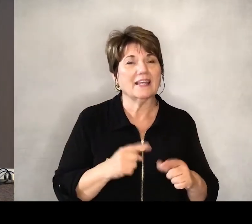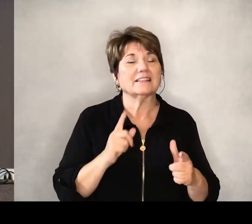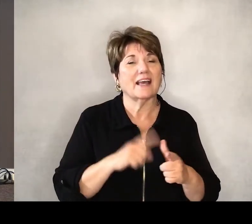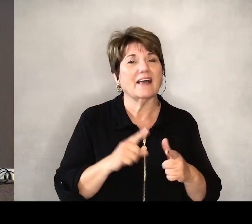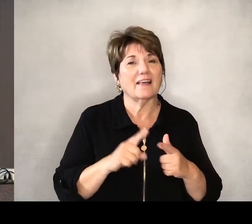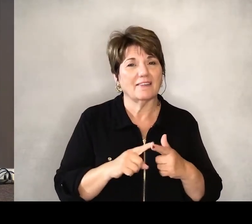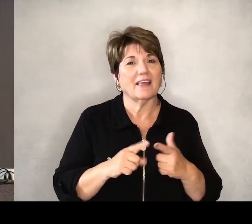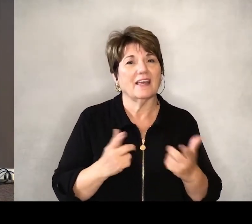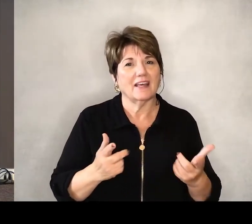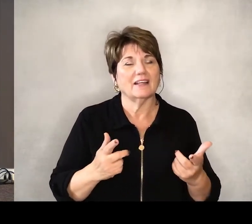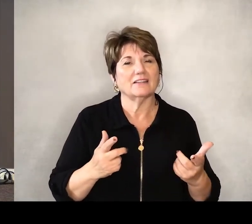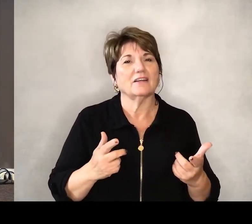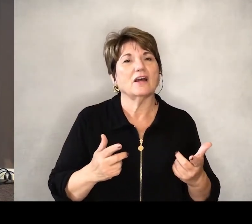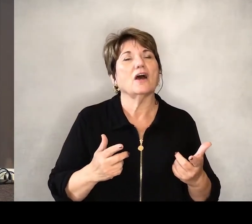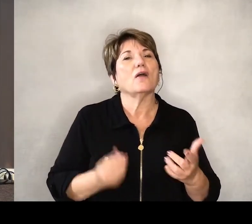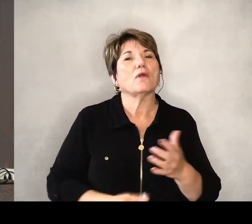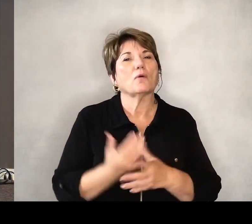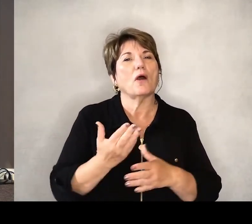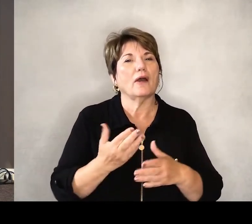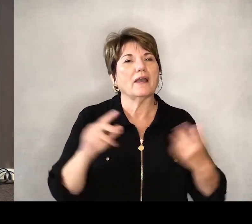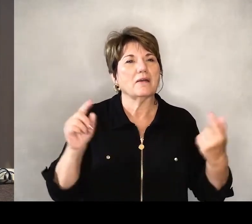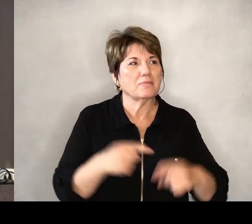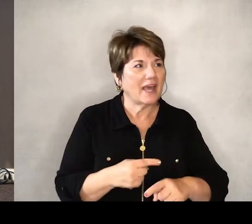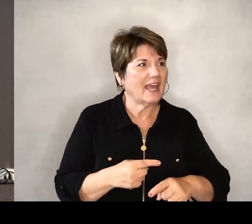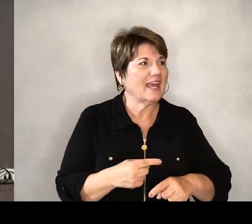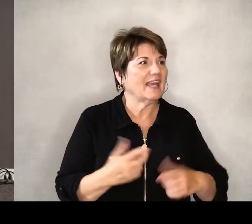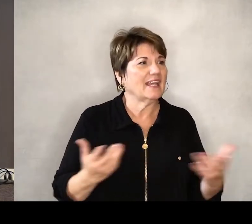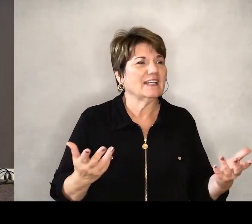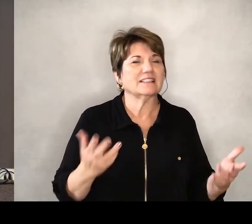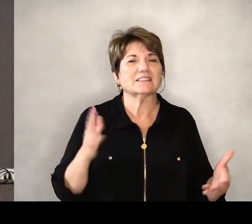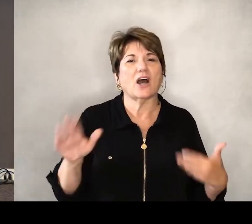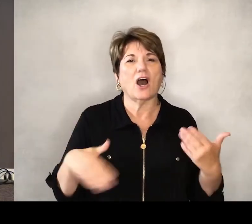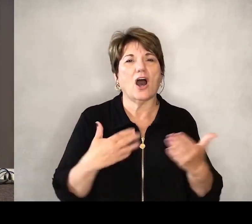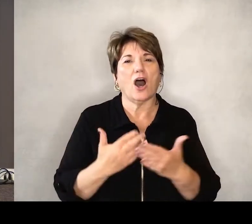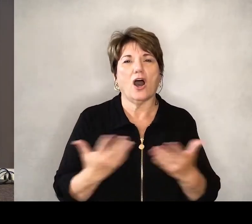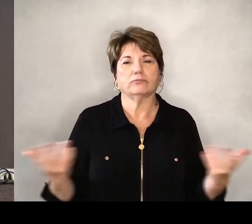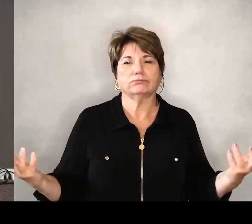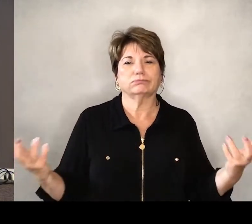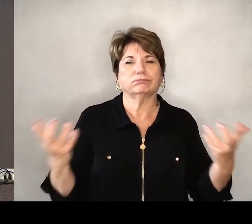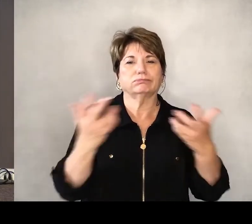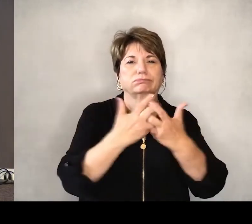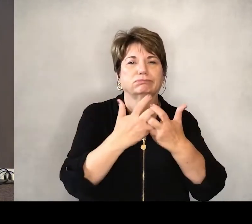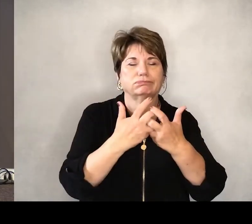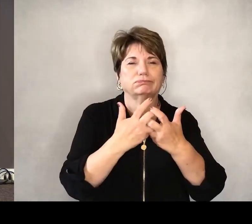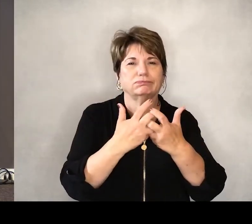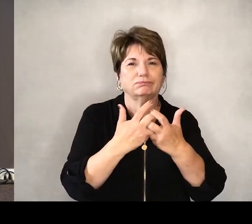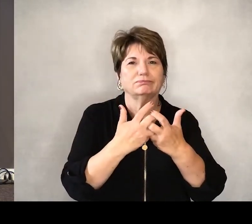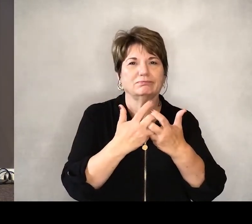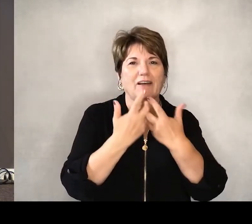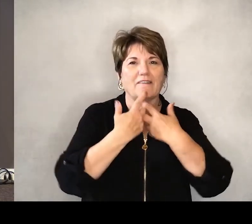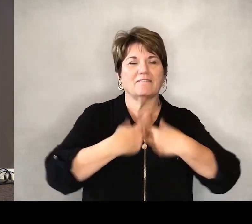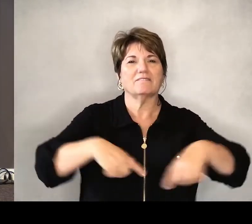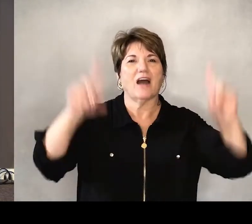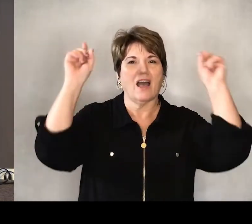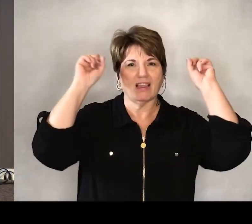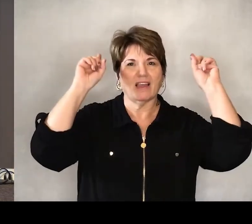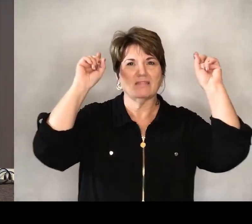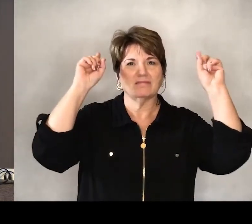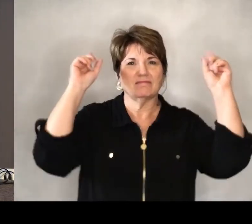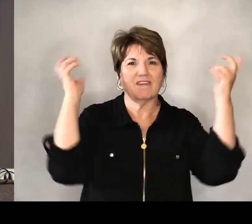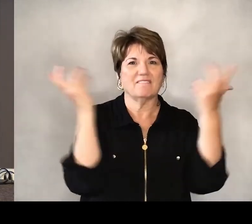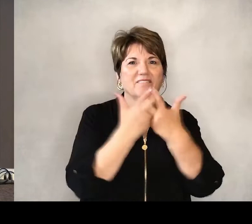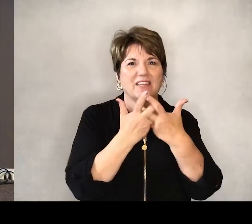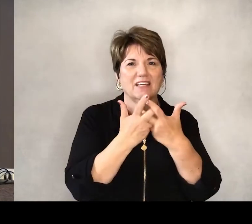brought the growing pains here and the growing pains here, and it all aligned to a place where it finally kind of was the right